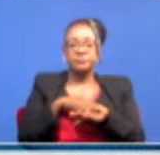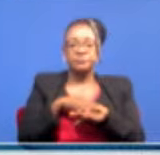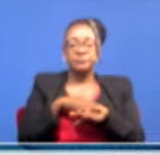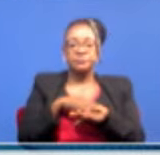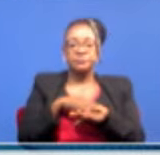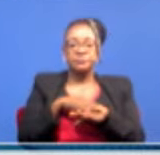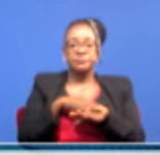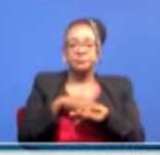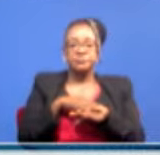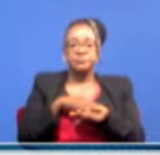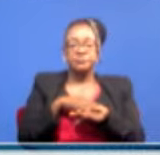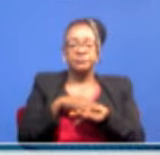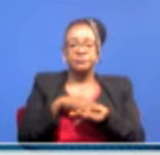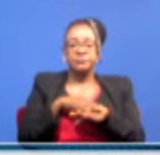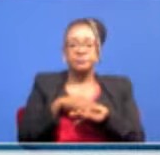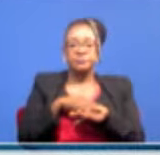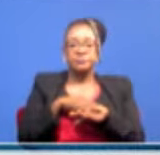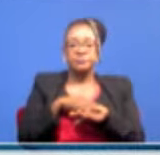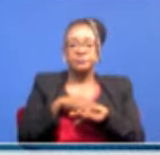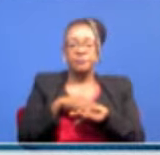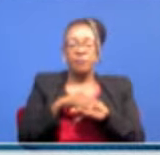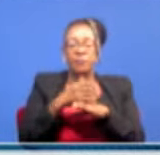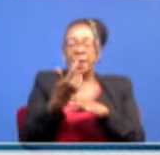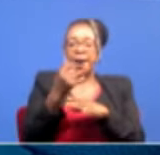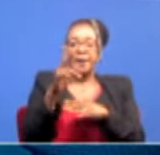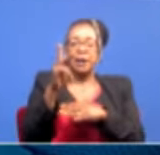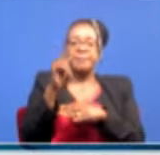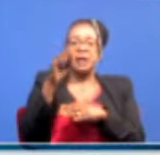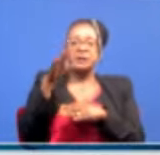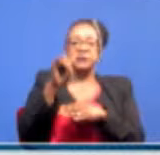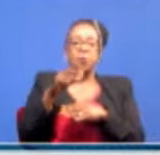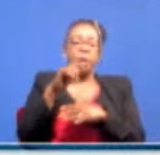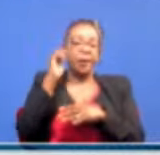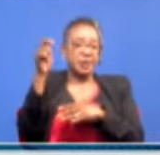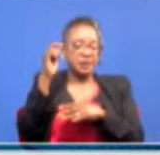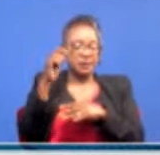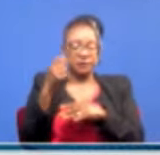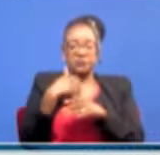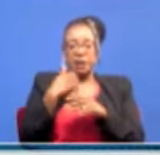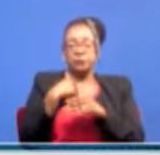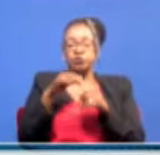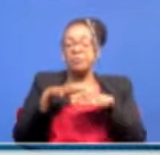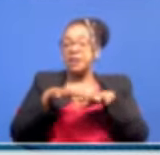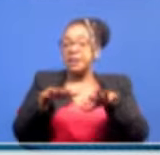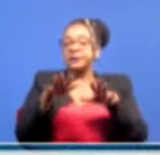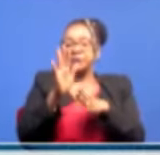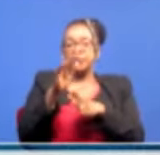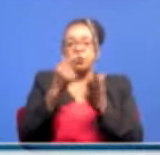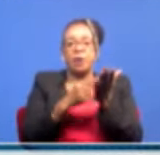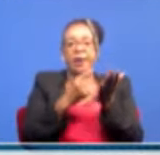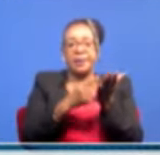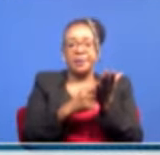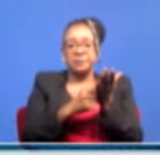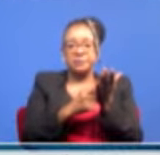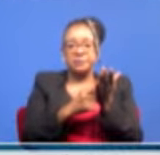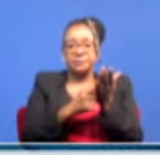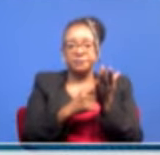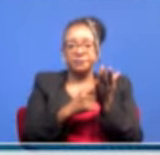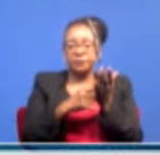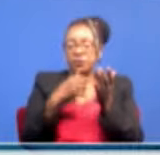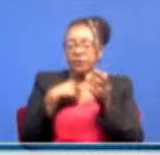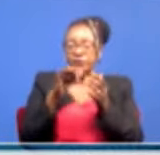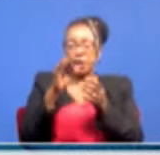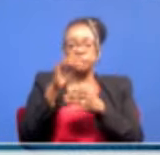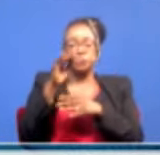Let's focus on another regional championship, and this time it's in Kabbadi, where Kenya managed to dominate their opponents, that is Uganda, of course, with the fourth consecutive title